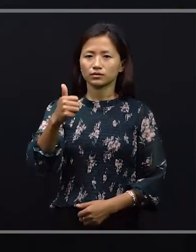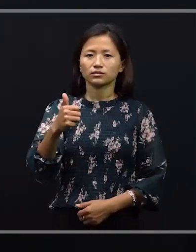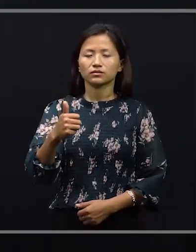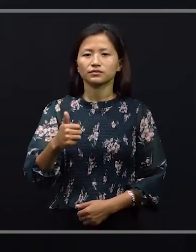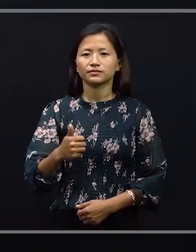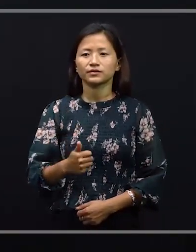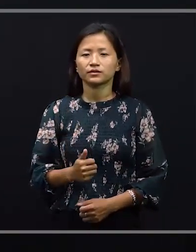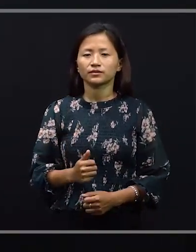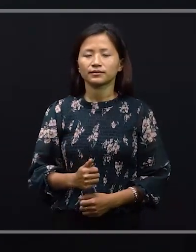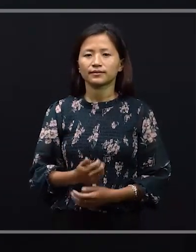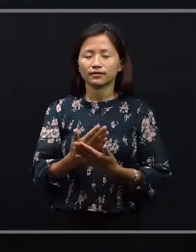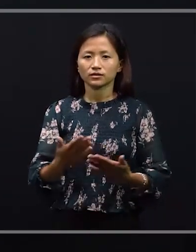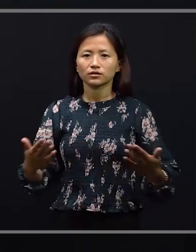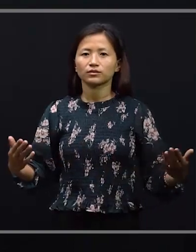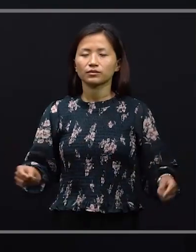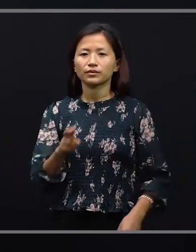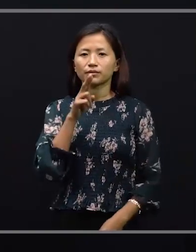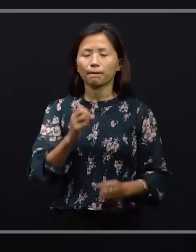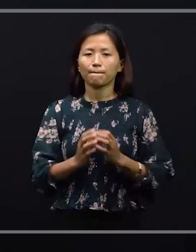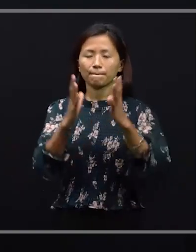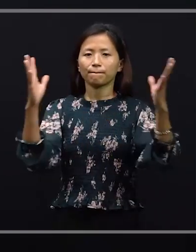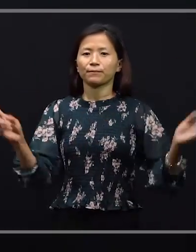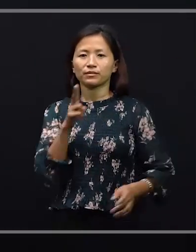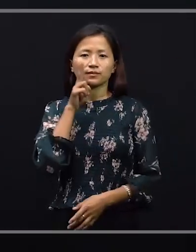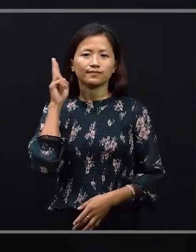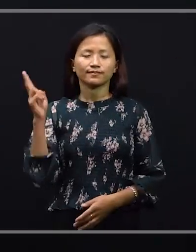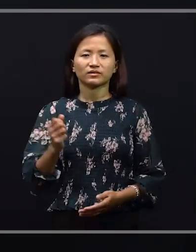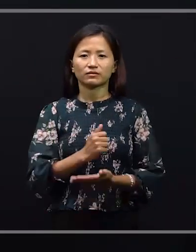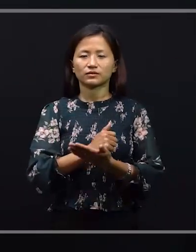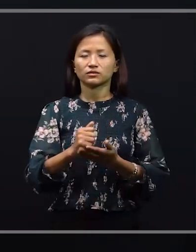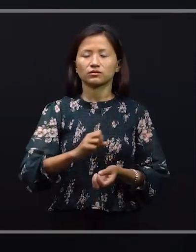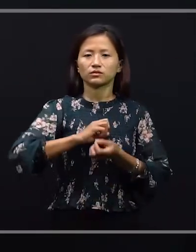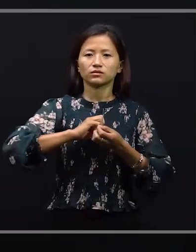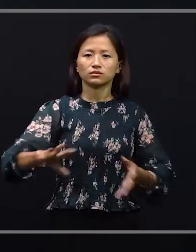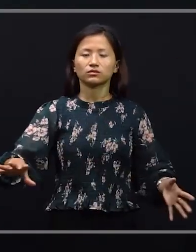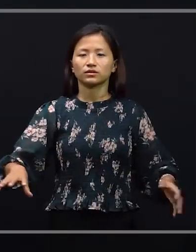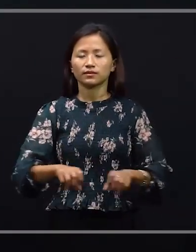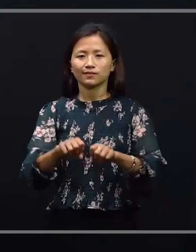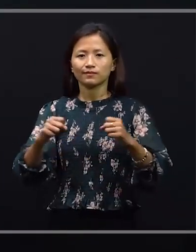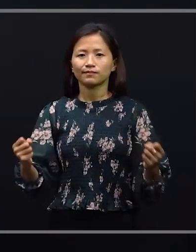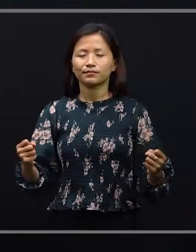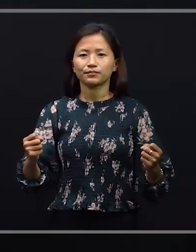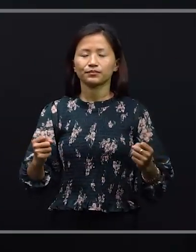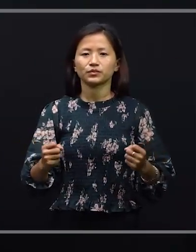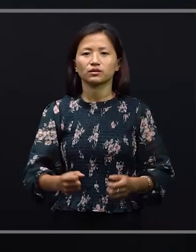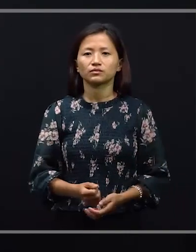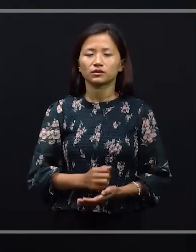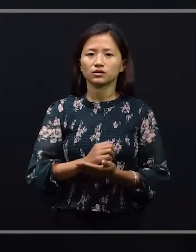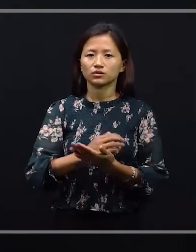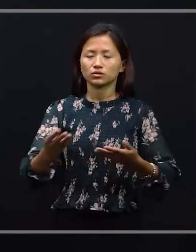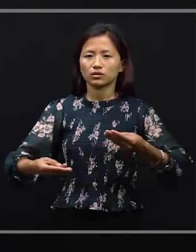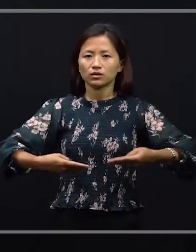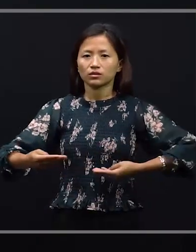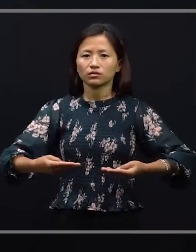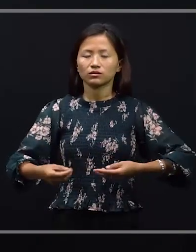this period many foreigners' goods were also destroyed. Okay, they went and they picketed those shops which